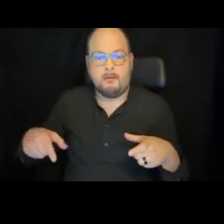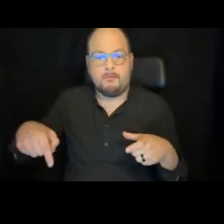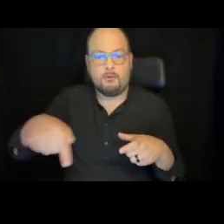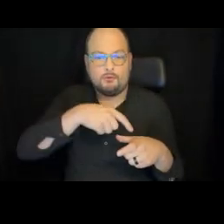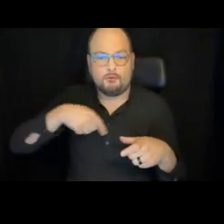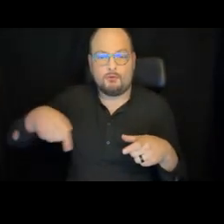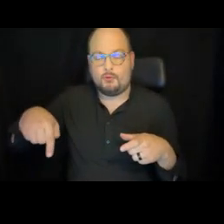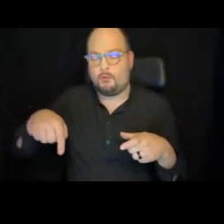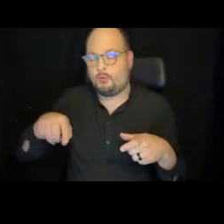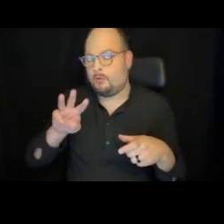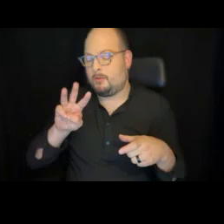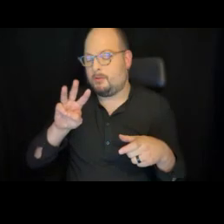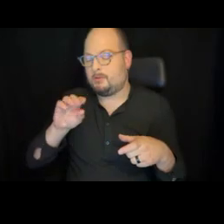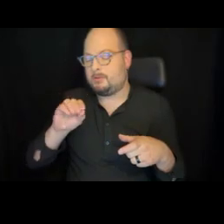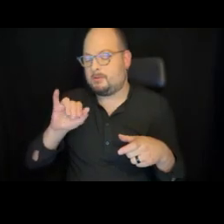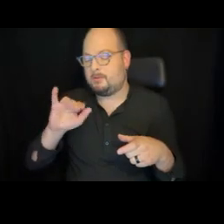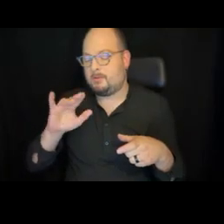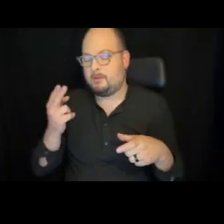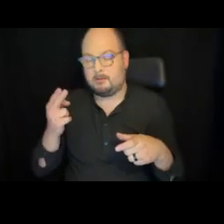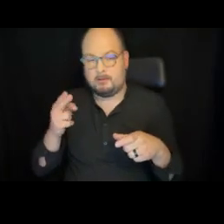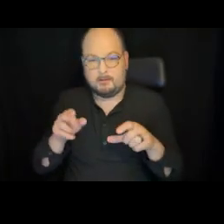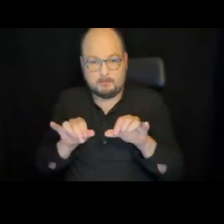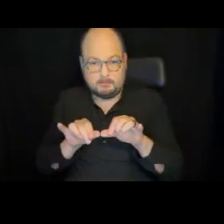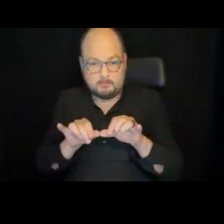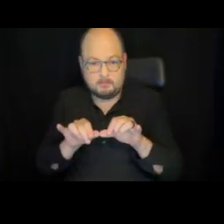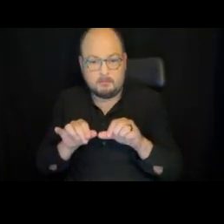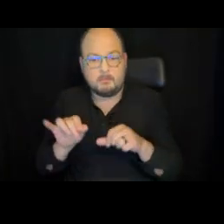by 48-inch CFS.